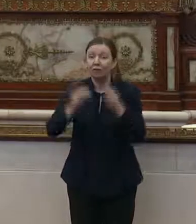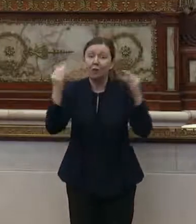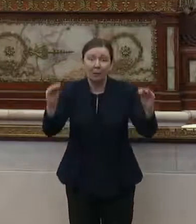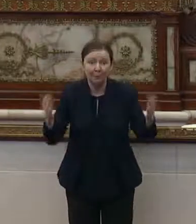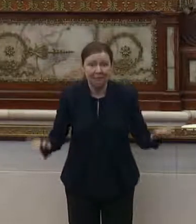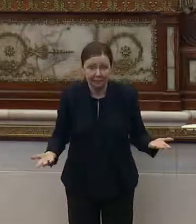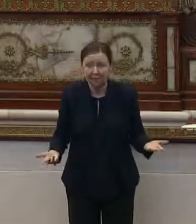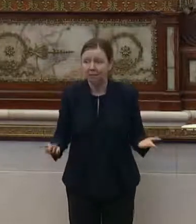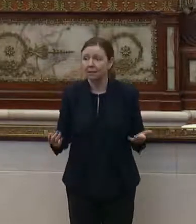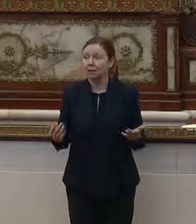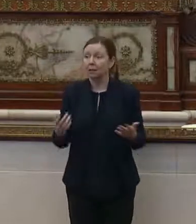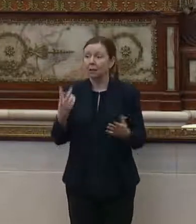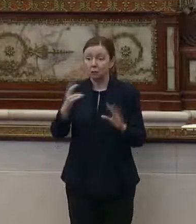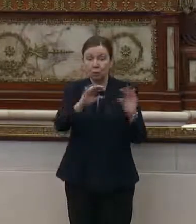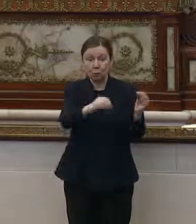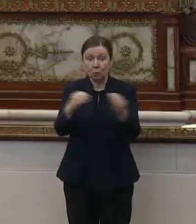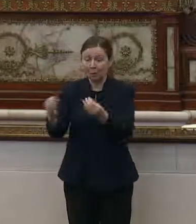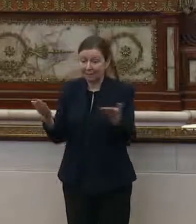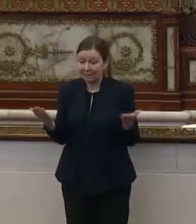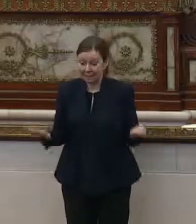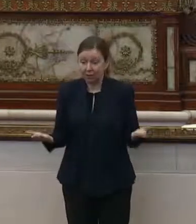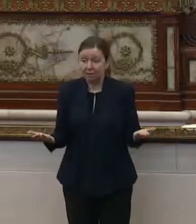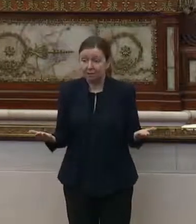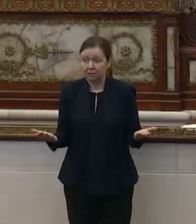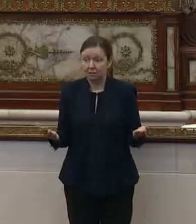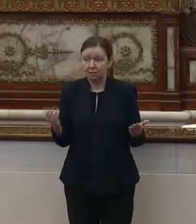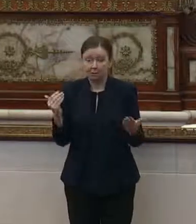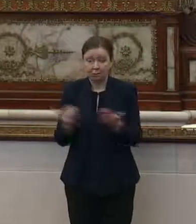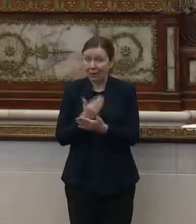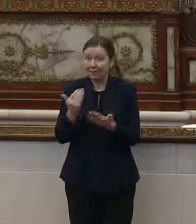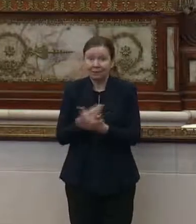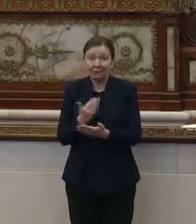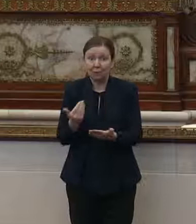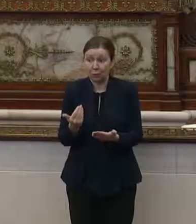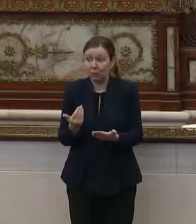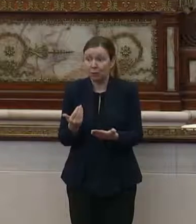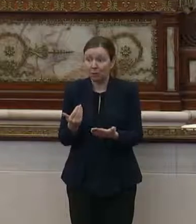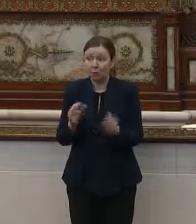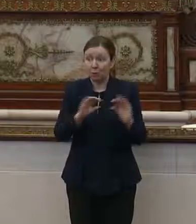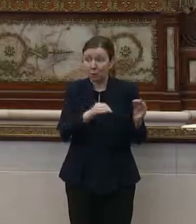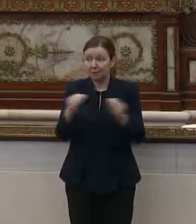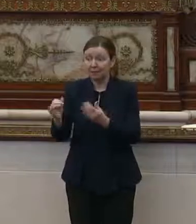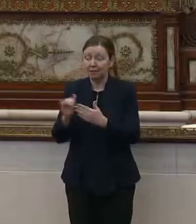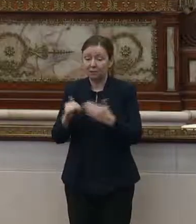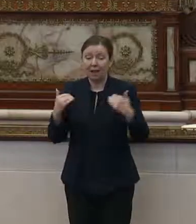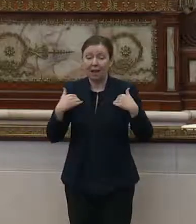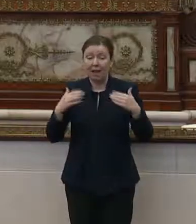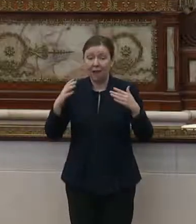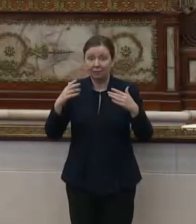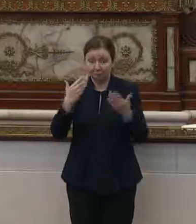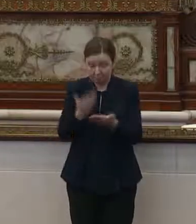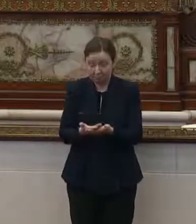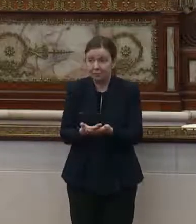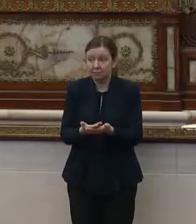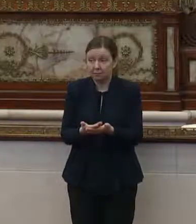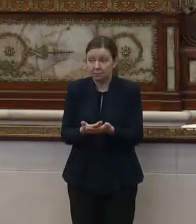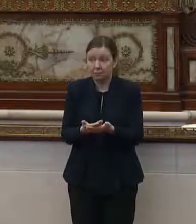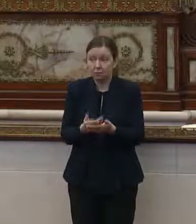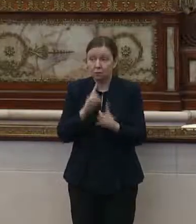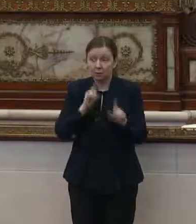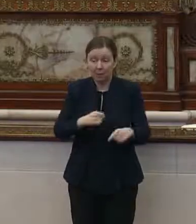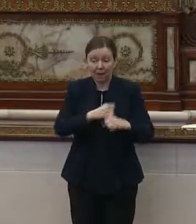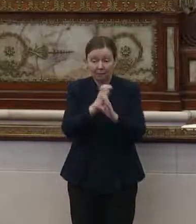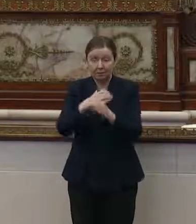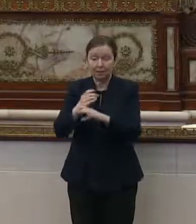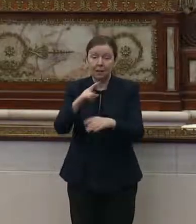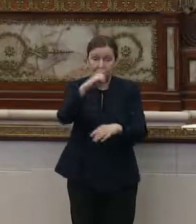were these 2 organizations that are relatively new organizations that have come in to respond to this crisis, including the